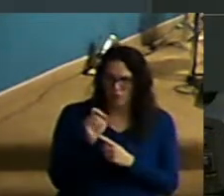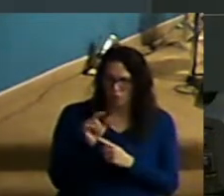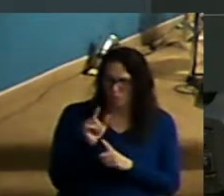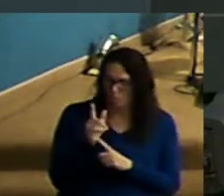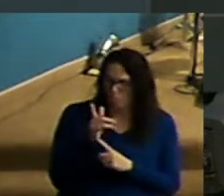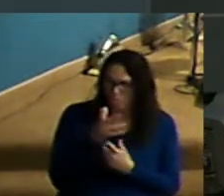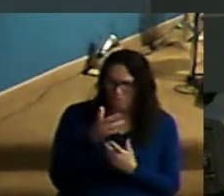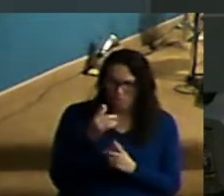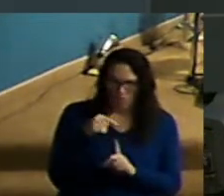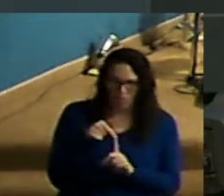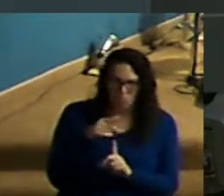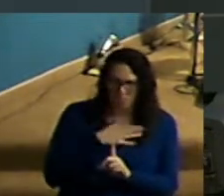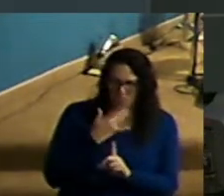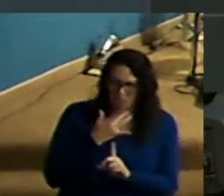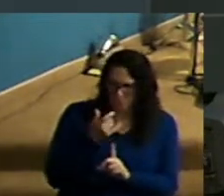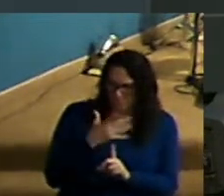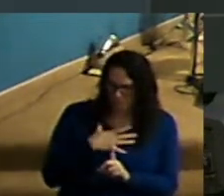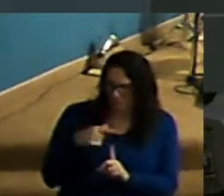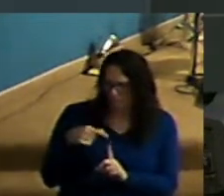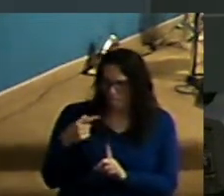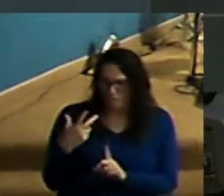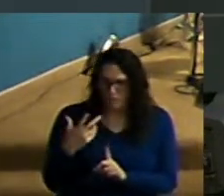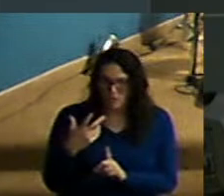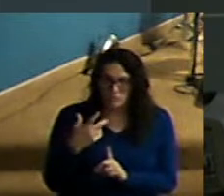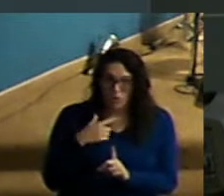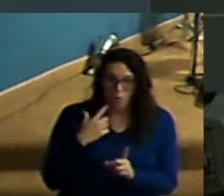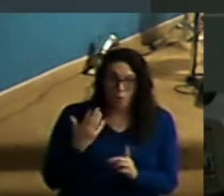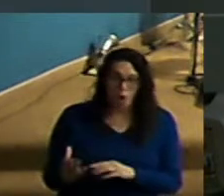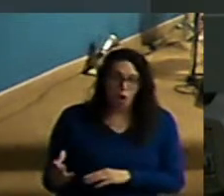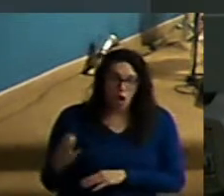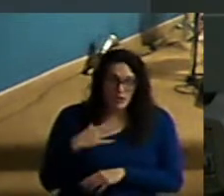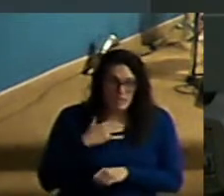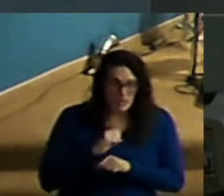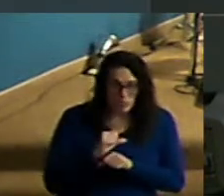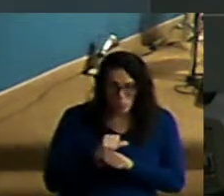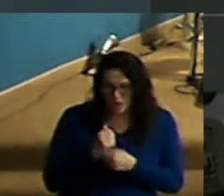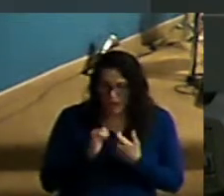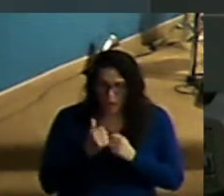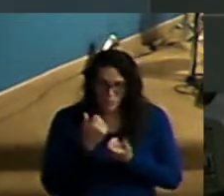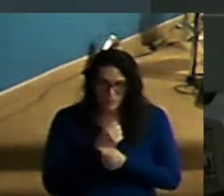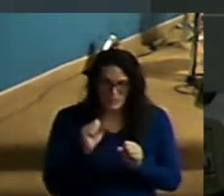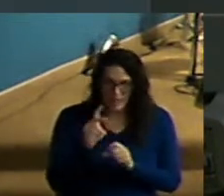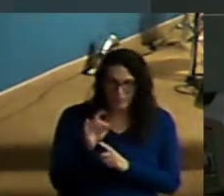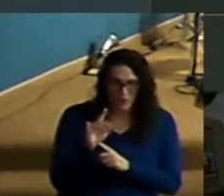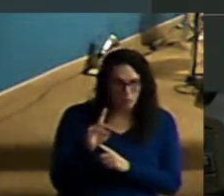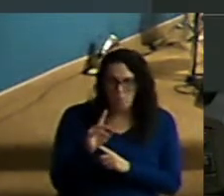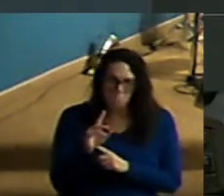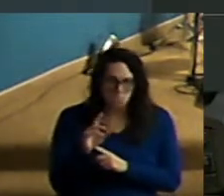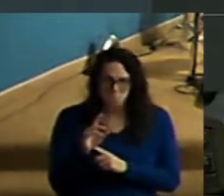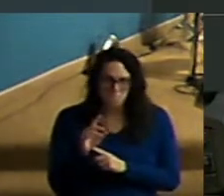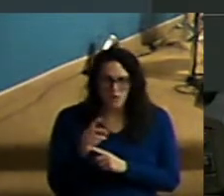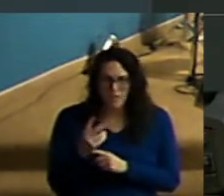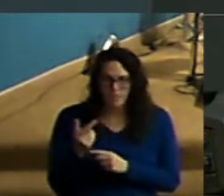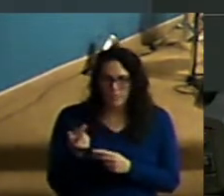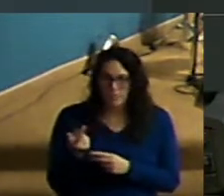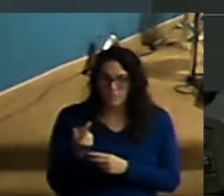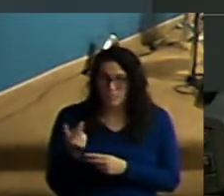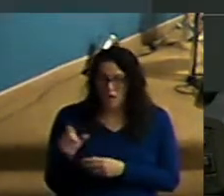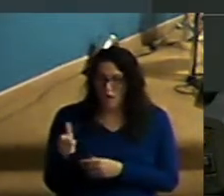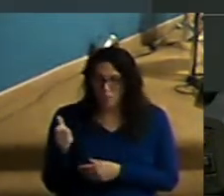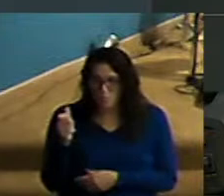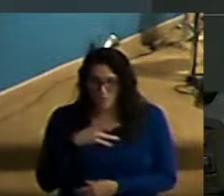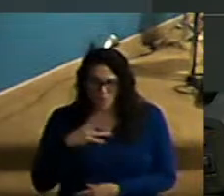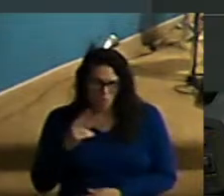rescue Daniel. He made every effort until sundown. Verse 15, then the men went as a group to King Darius and